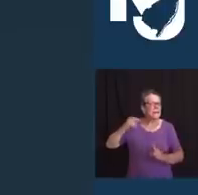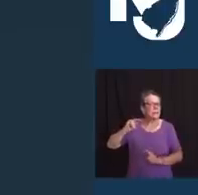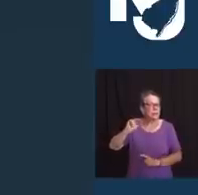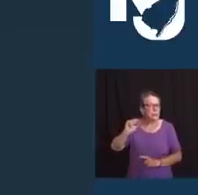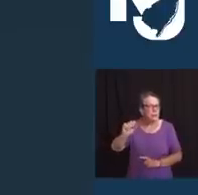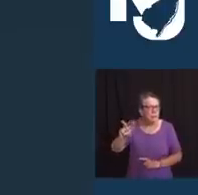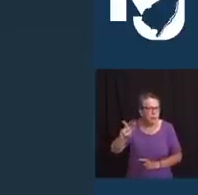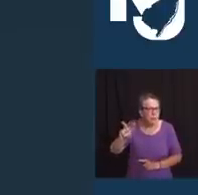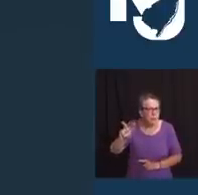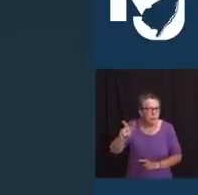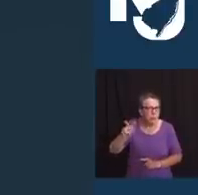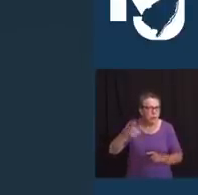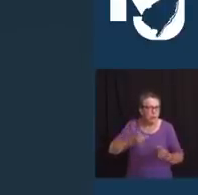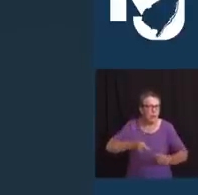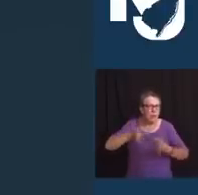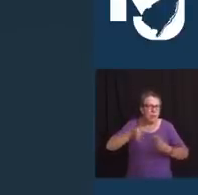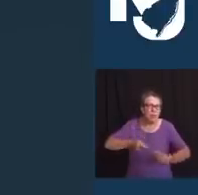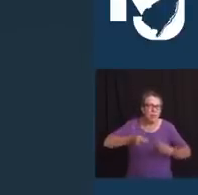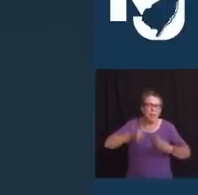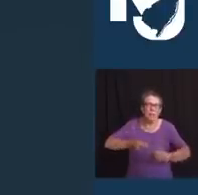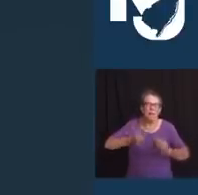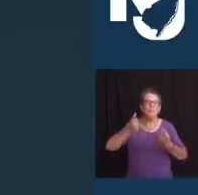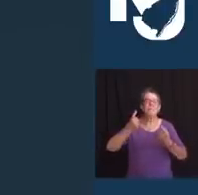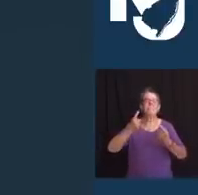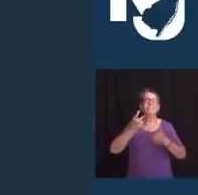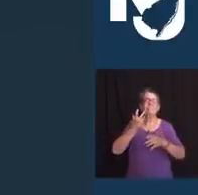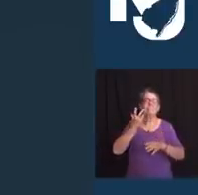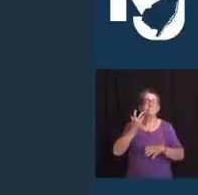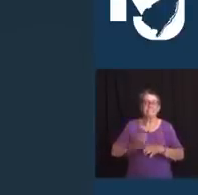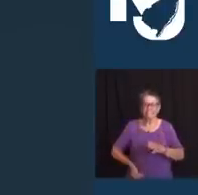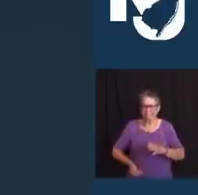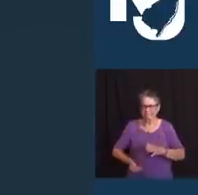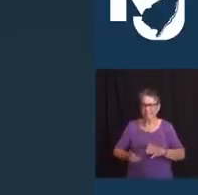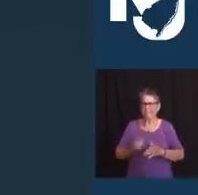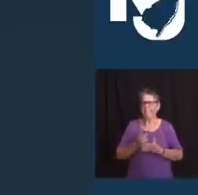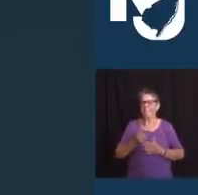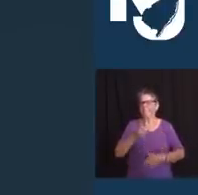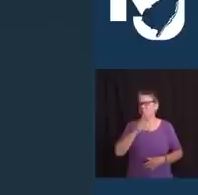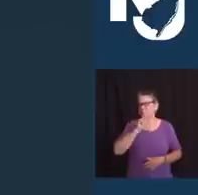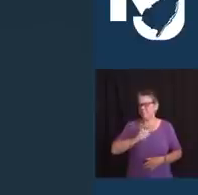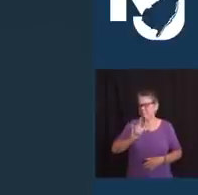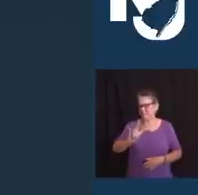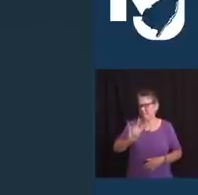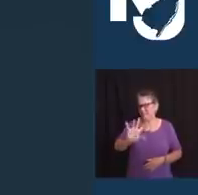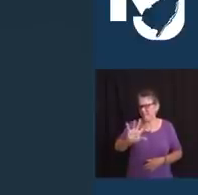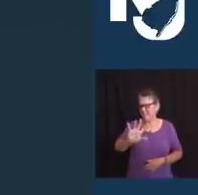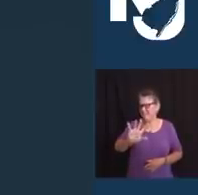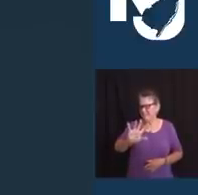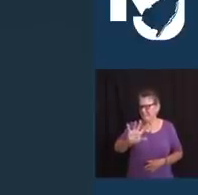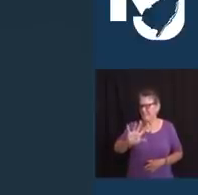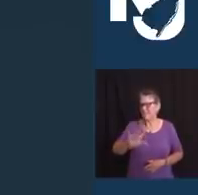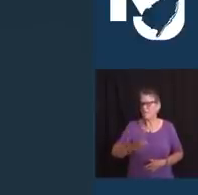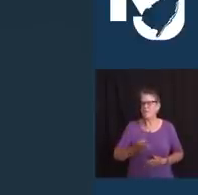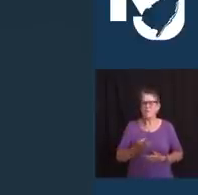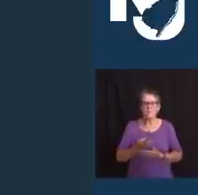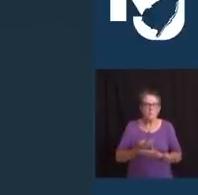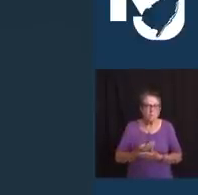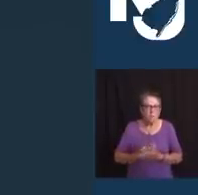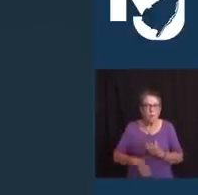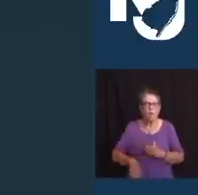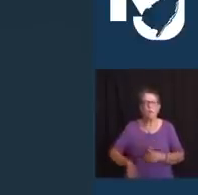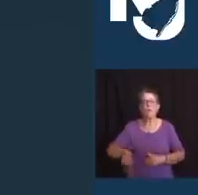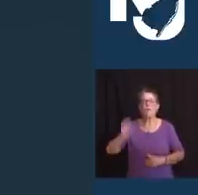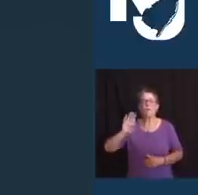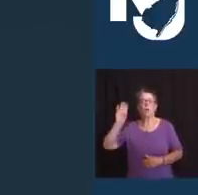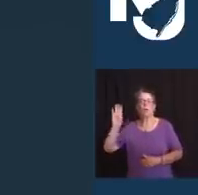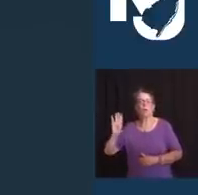years old. He was born and raised in Brooklyn and had a possible big league baseball career with the Braves, but that got cut